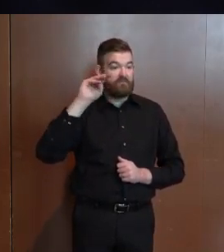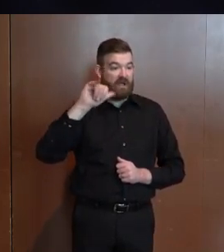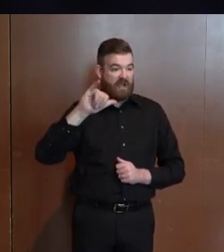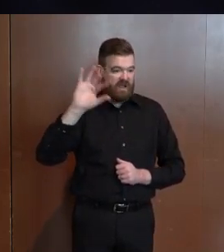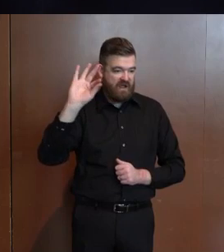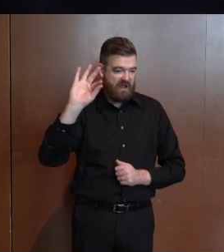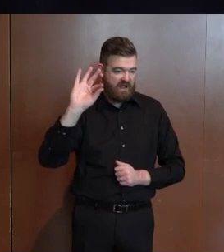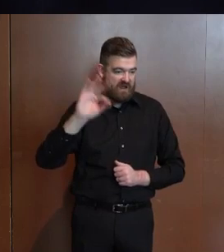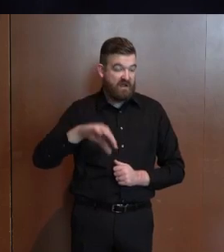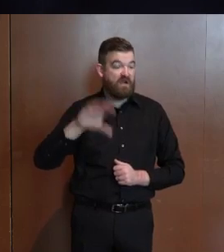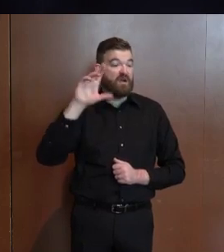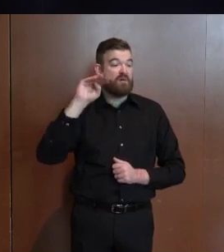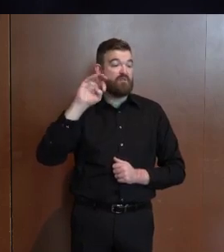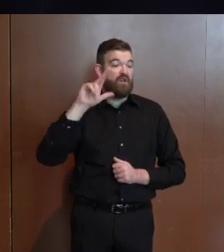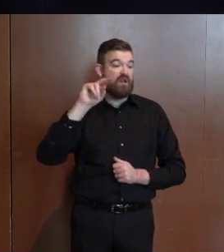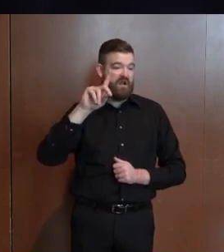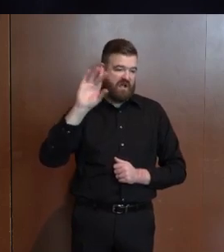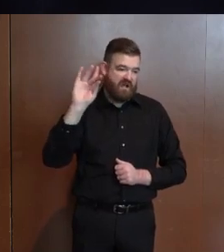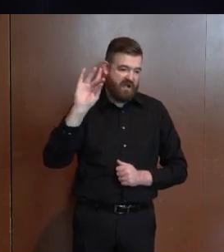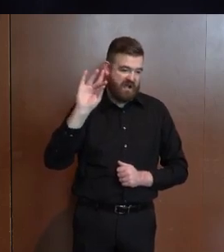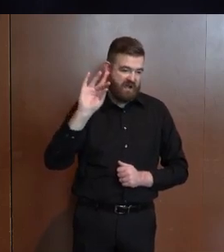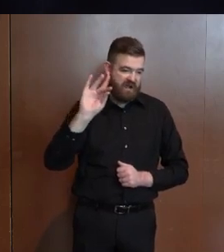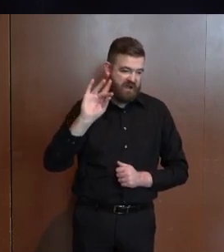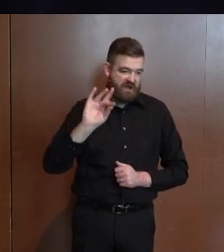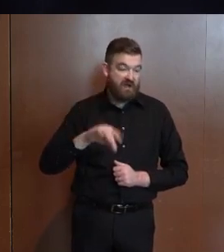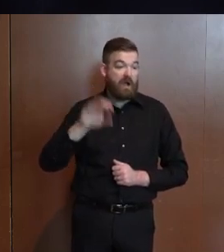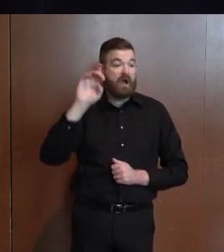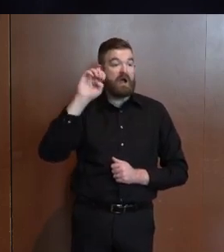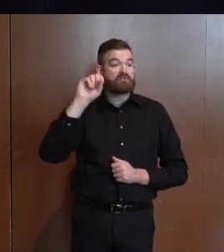May, 8 in Cumberland,